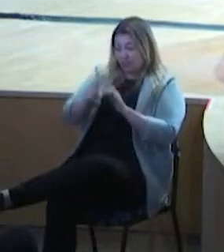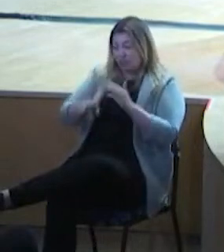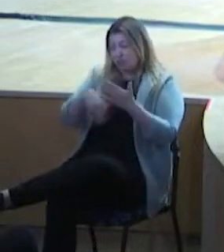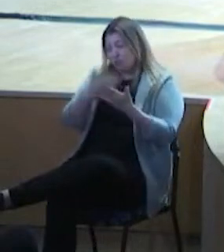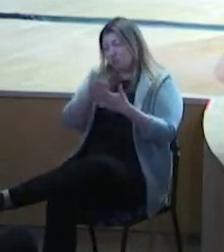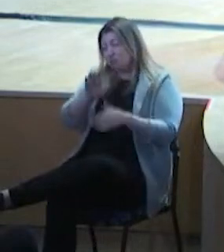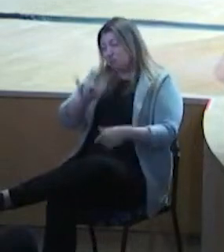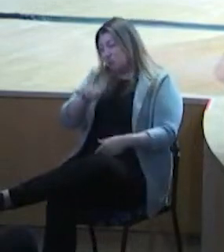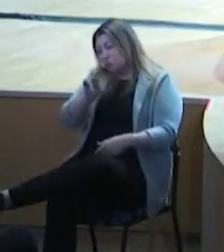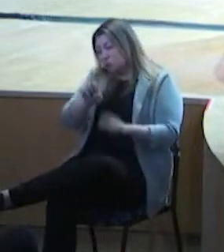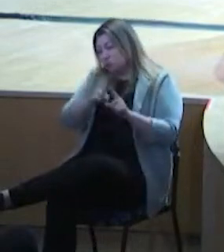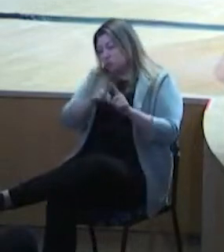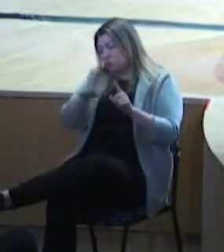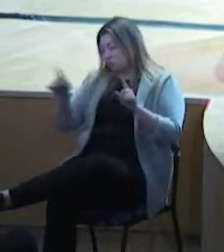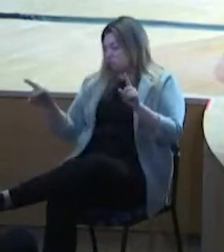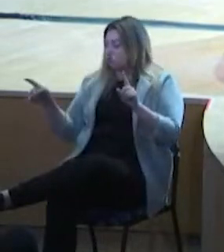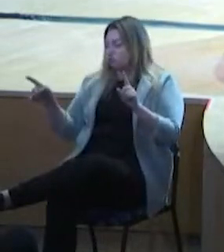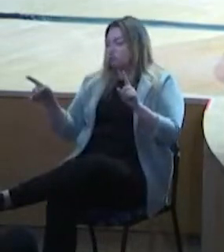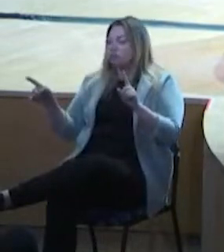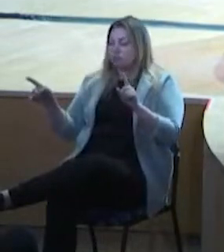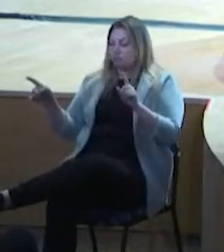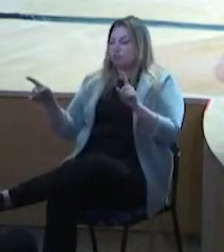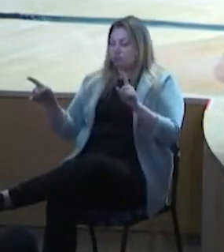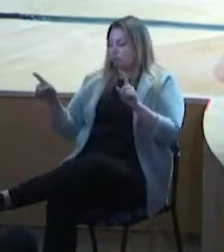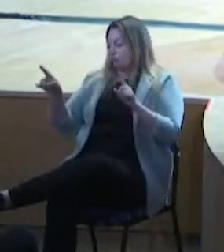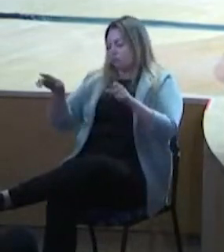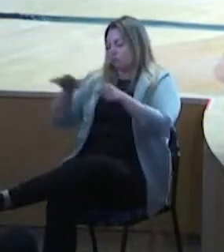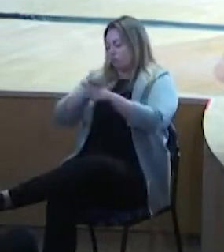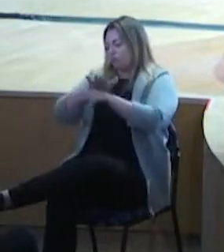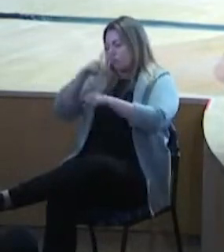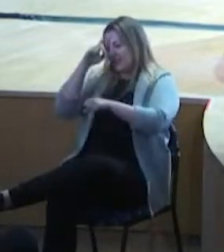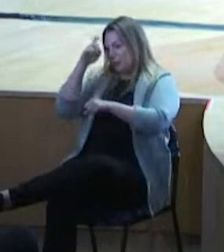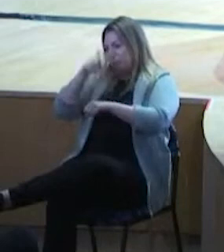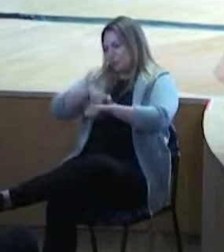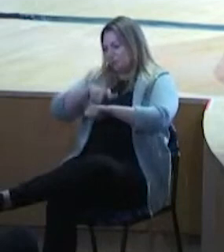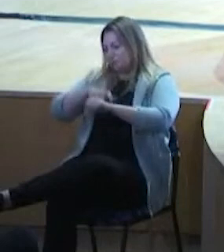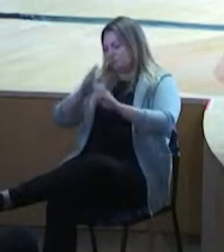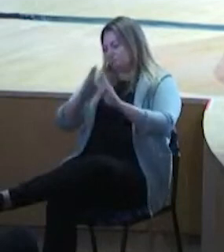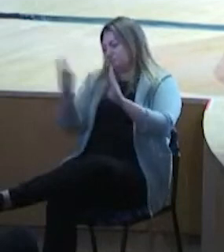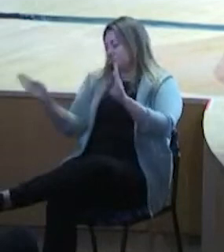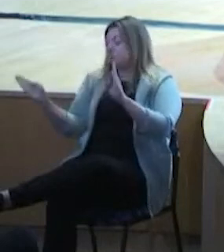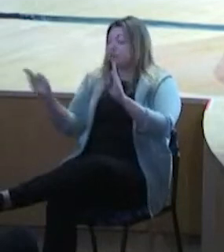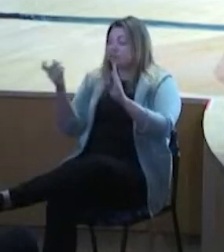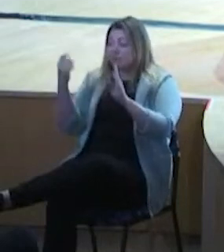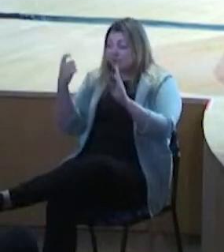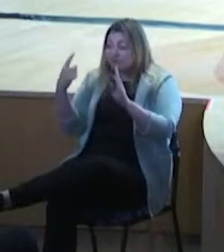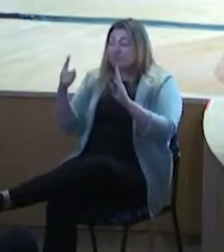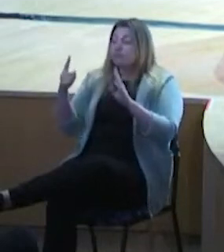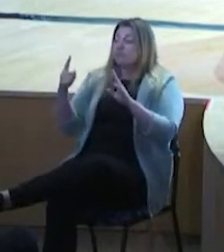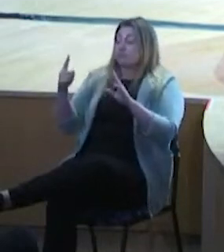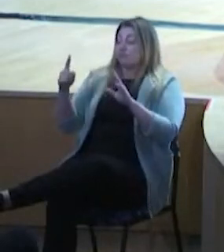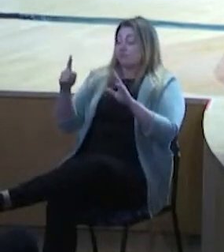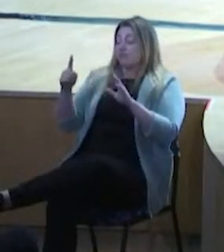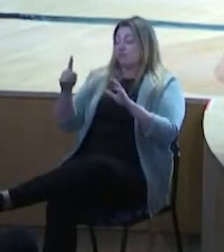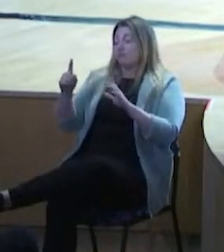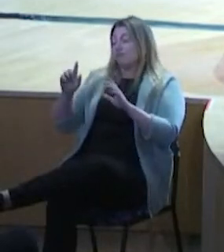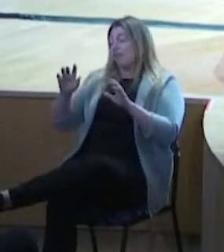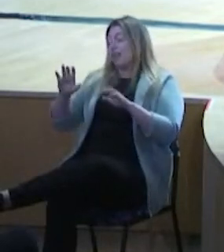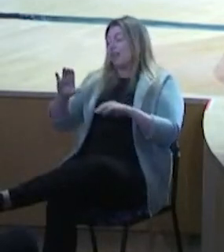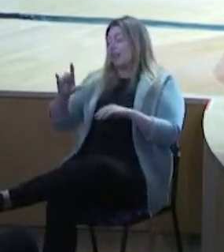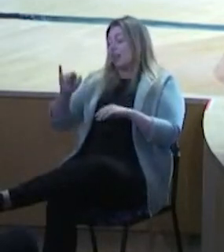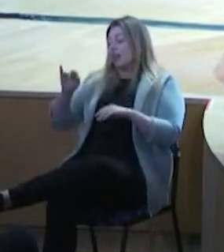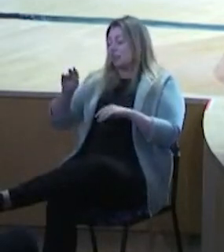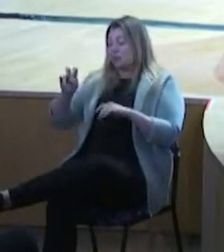June-ish and all the way throughout the summer months. But as climate changes, we've noticed that